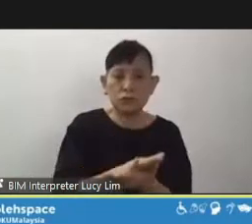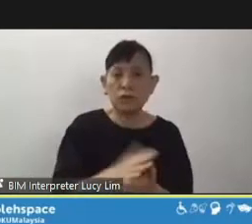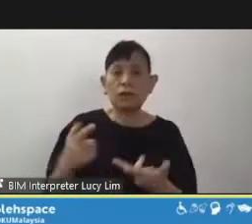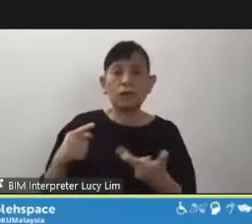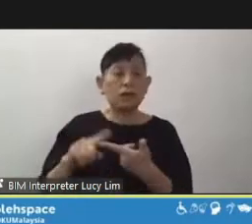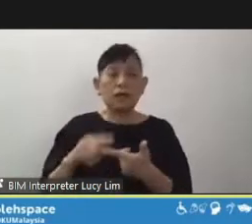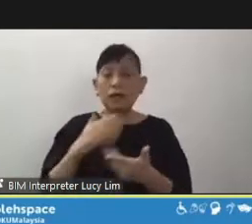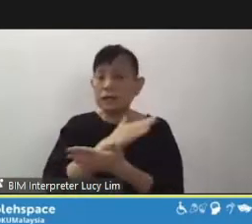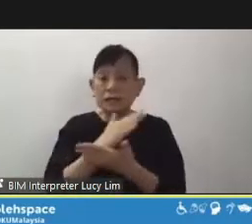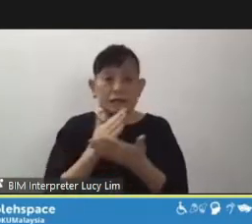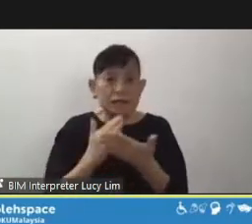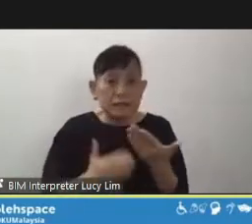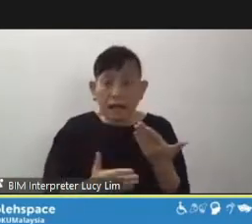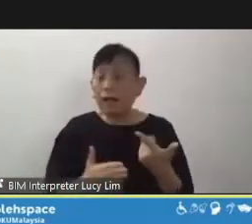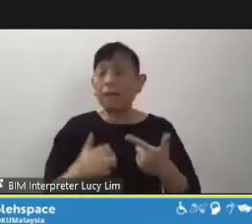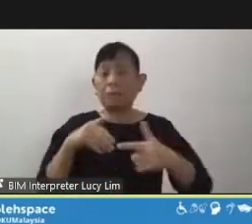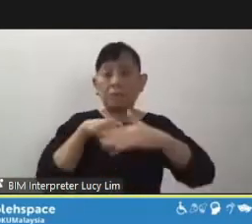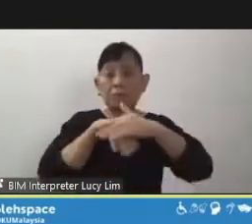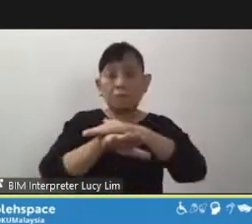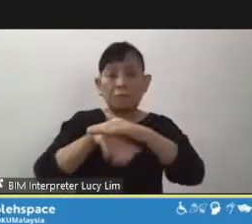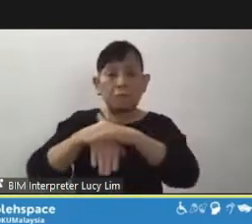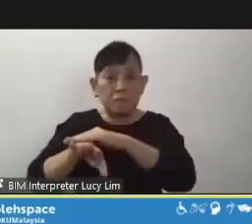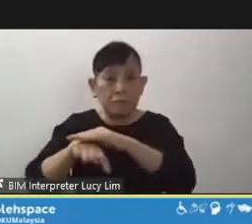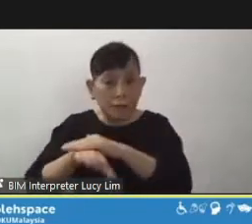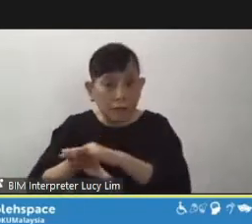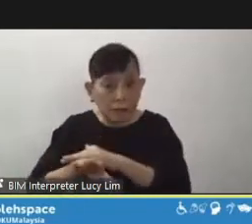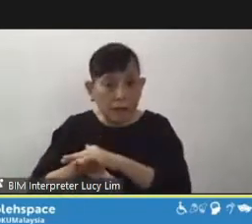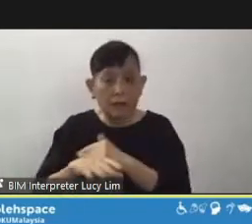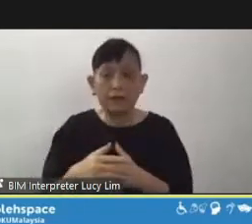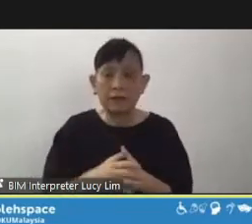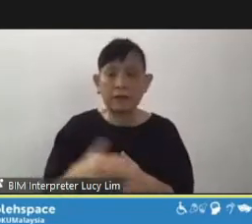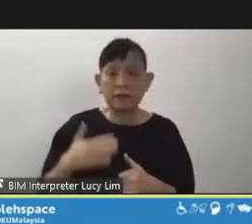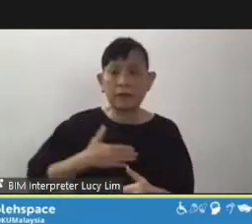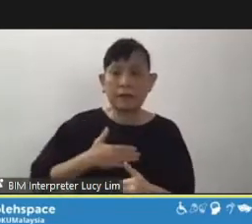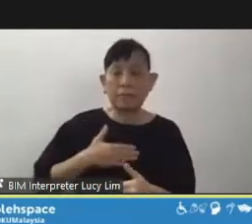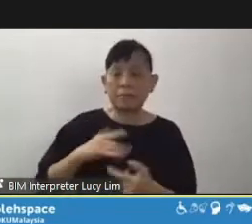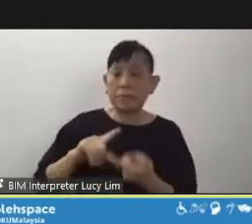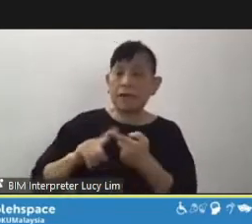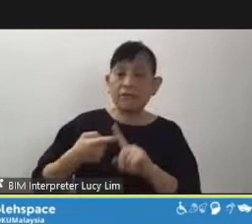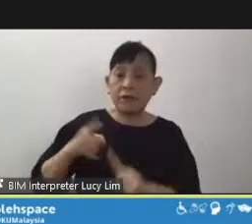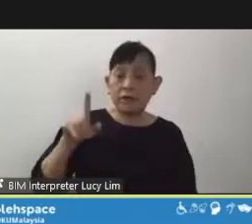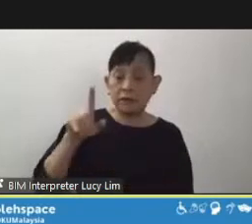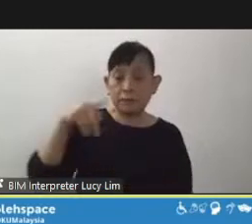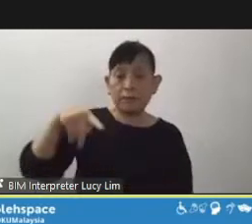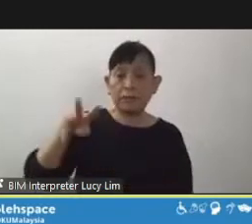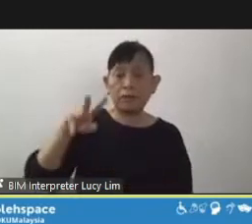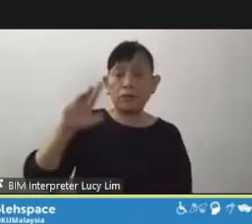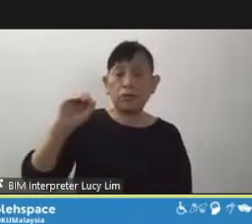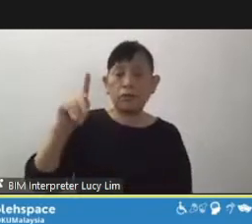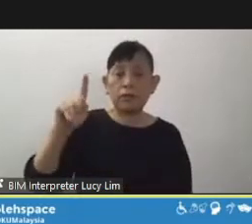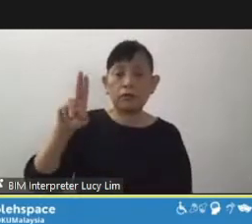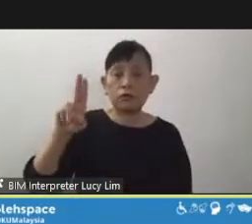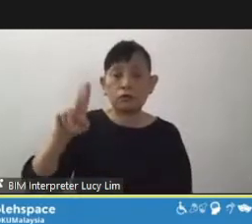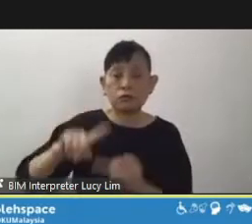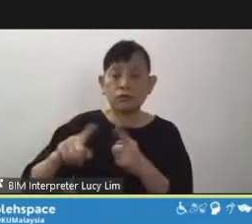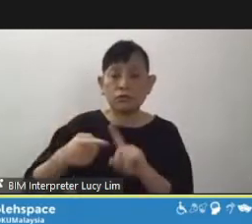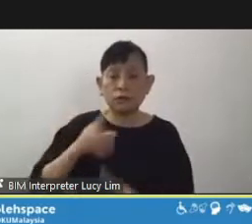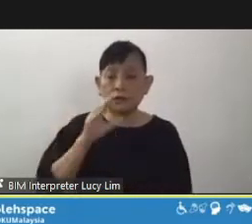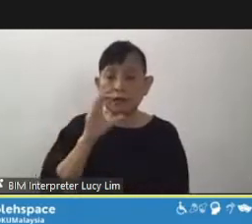Based on the lived experience of some of my disabled friends, they said that they